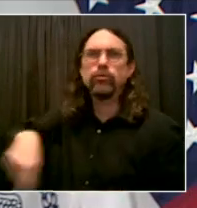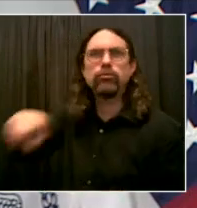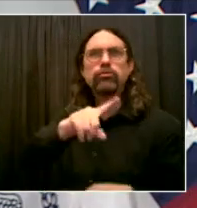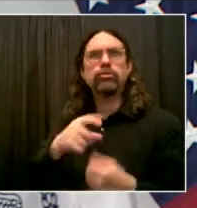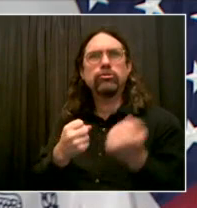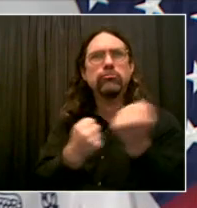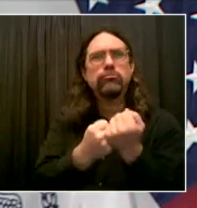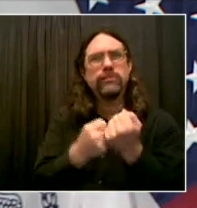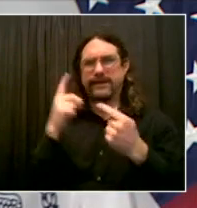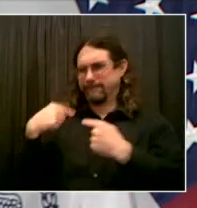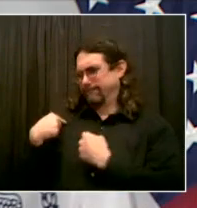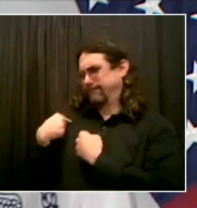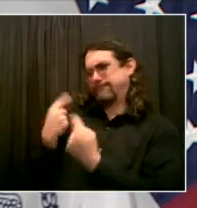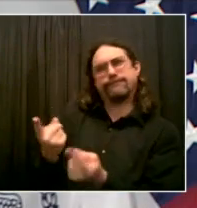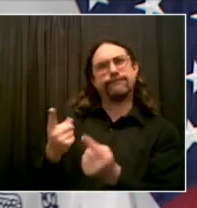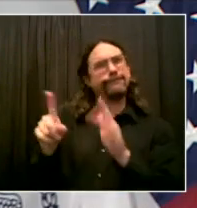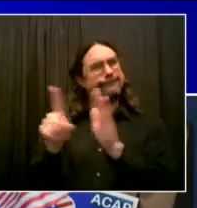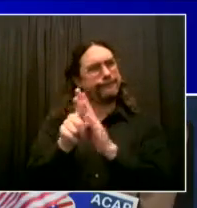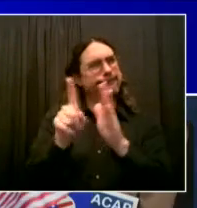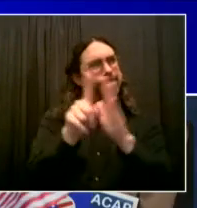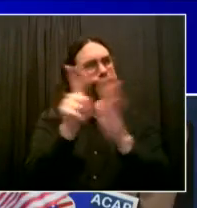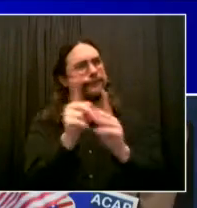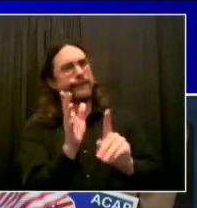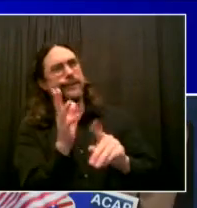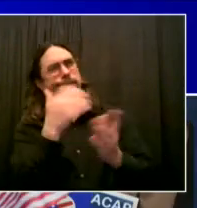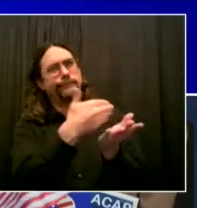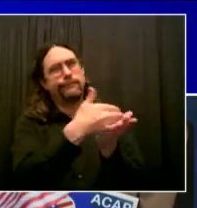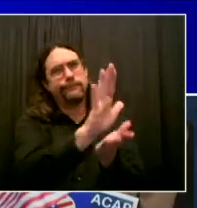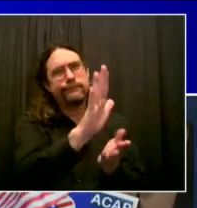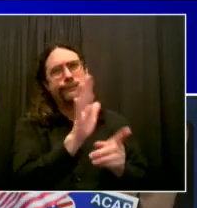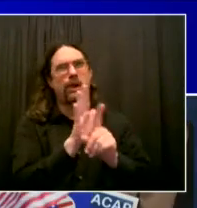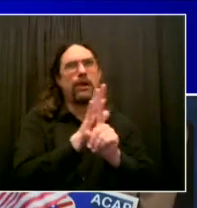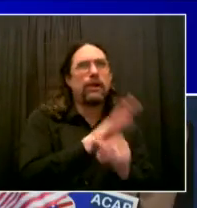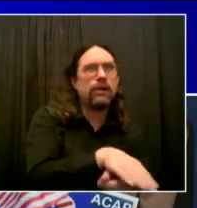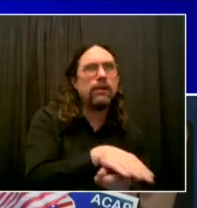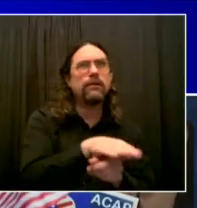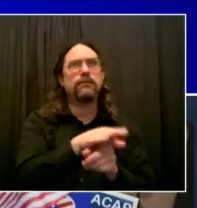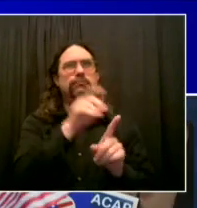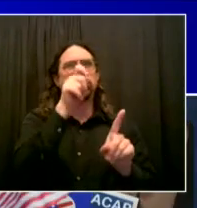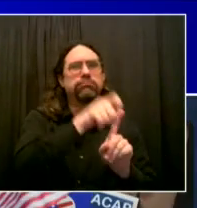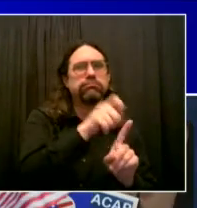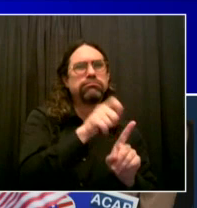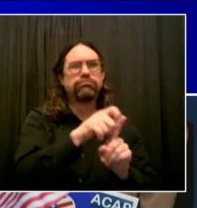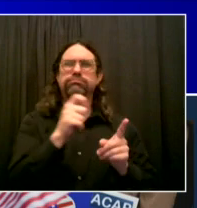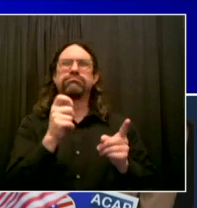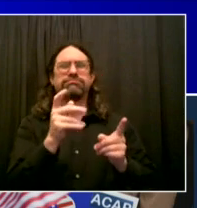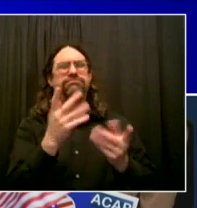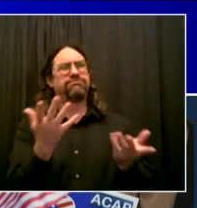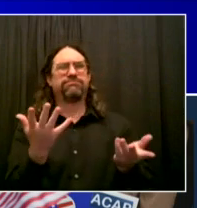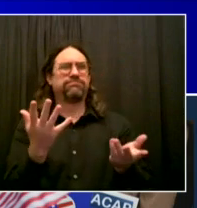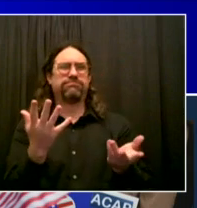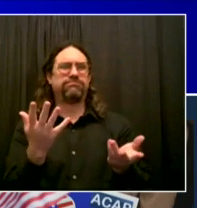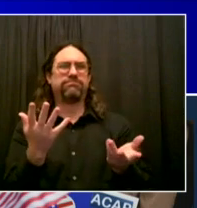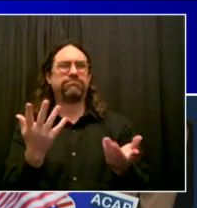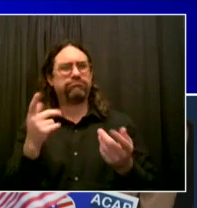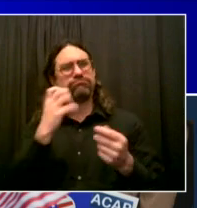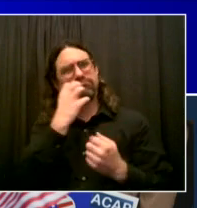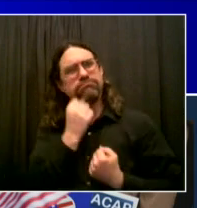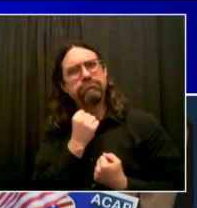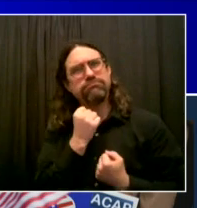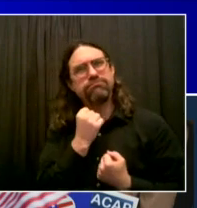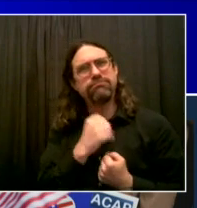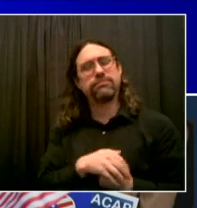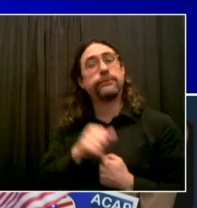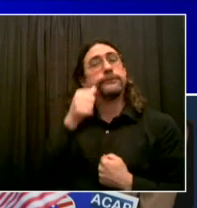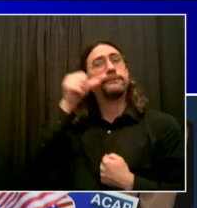in Flushing, Queens yesterday, gathering for a rally. Simple message, stop Asian hate, a simple message.